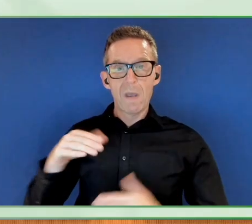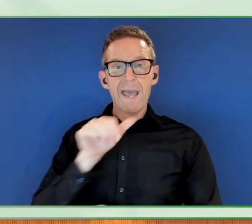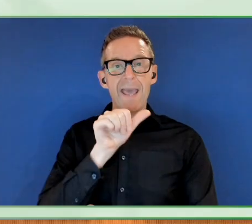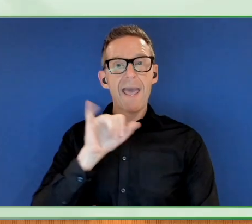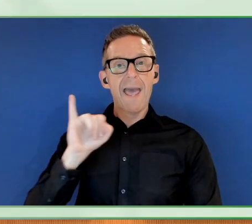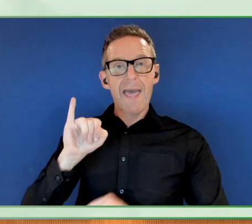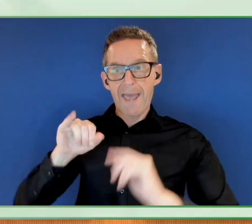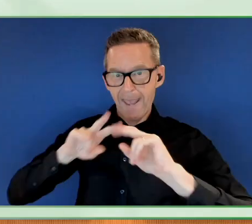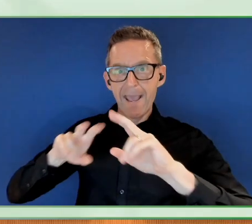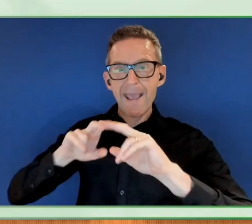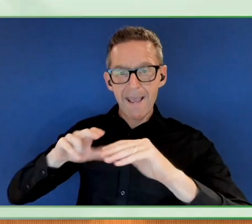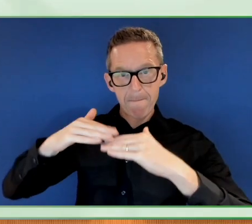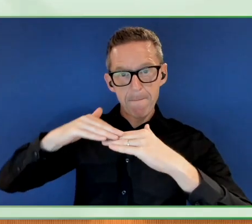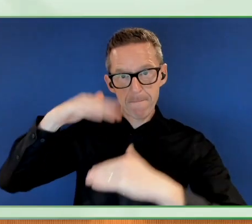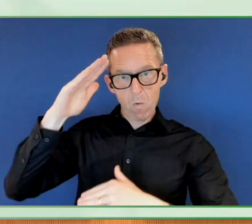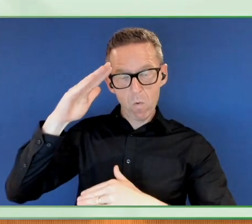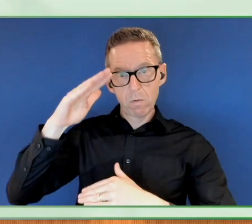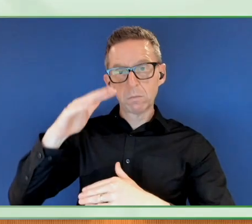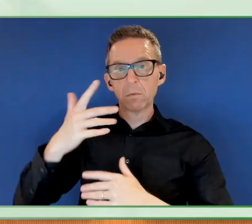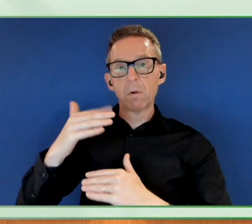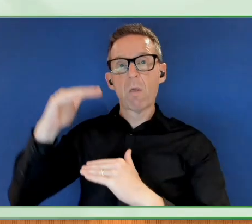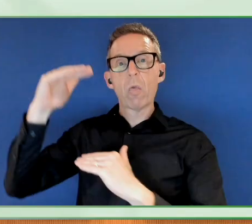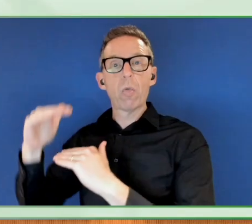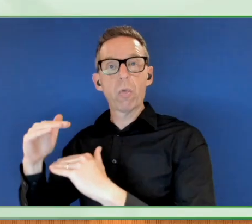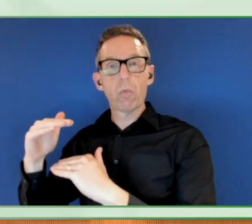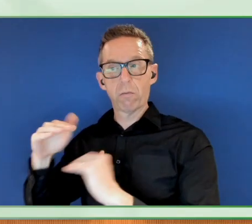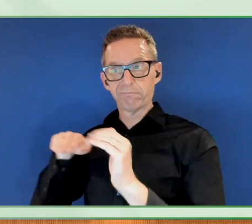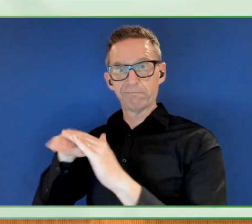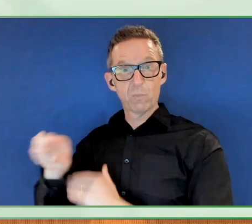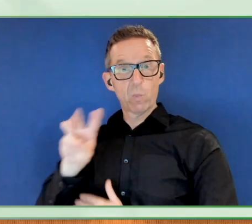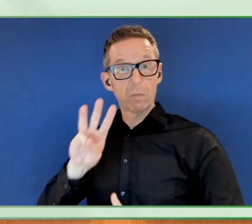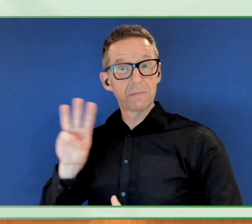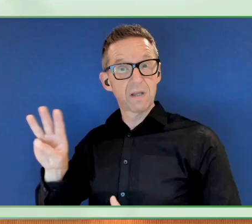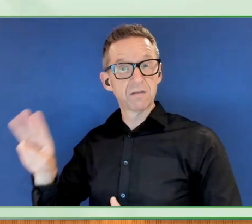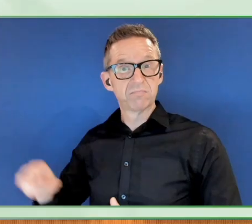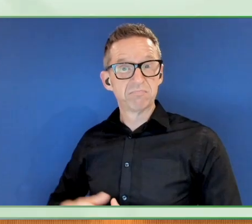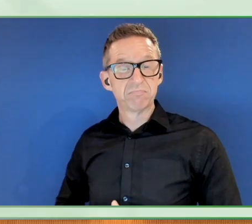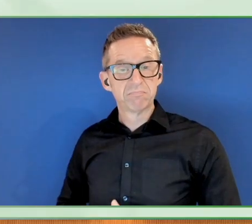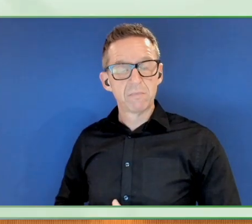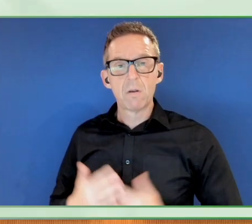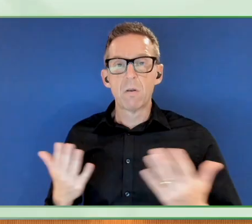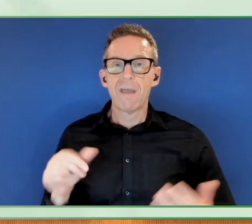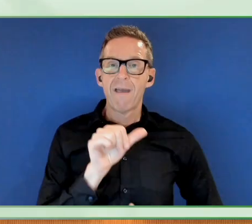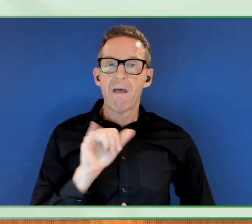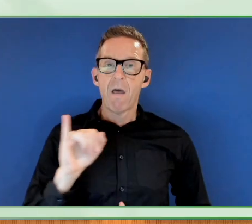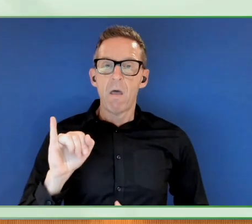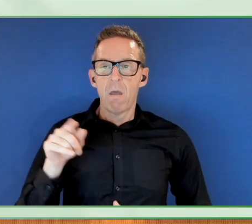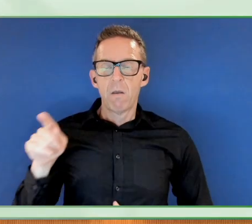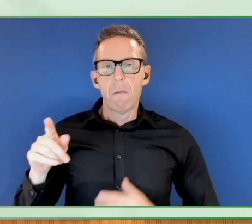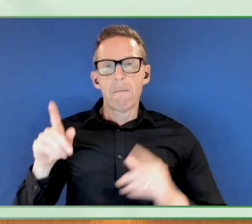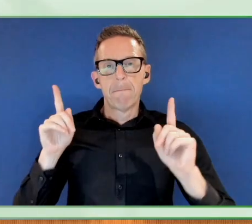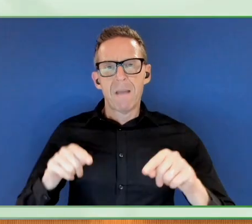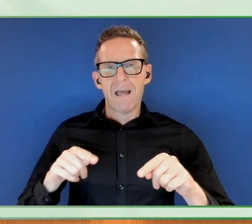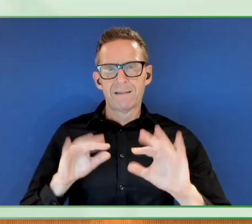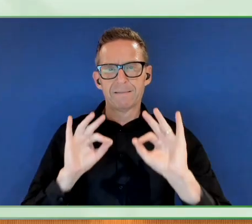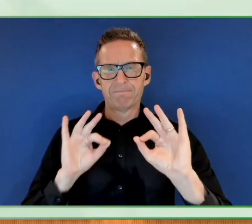declining, and also requires AI also requires a certain level of accessibility so that your